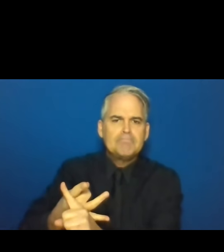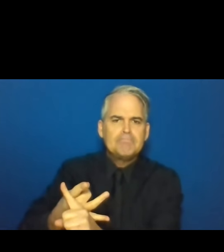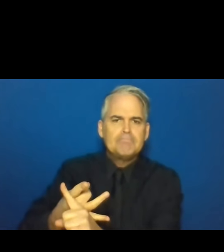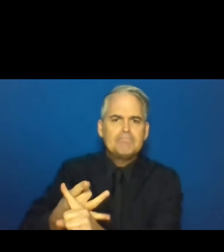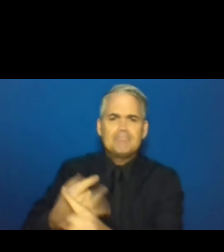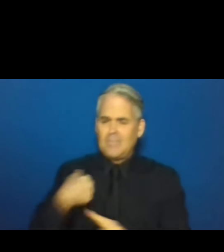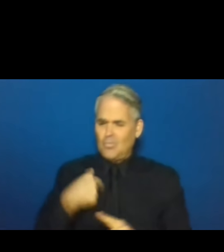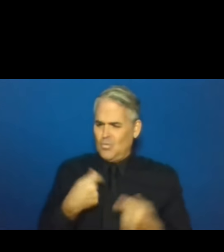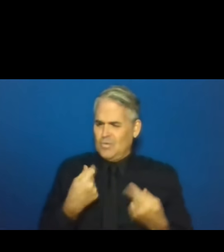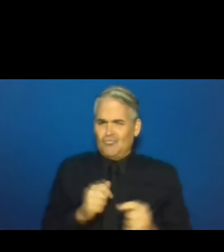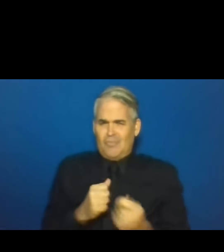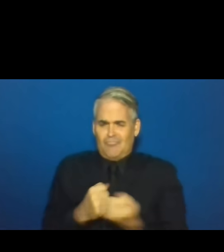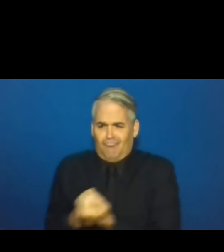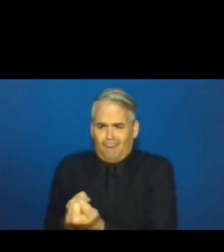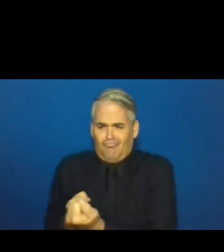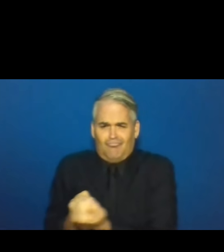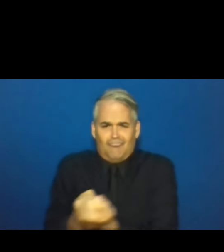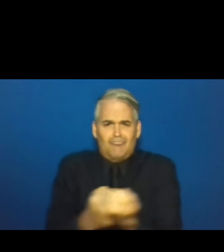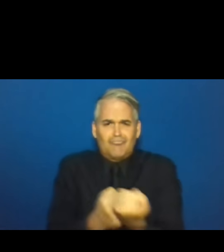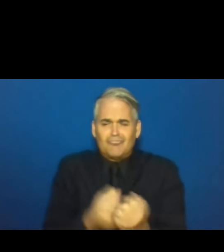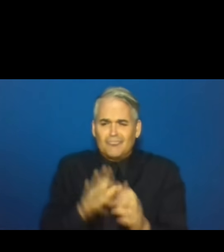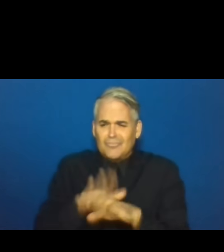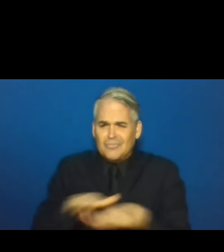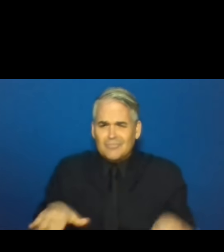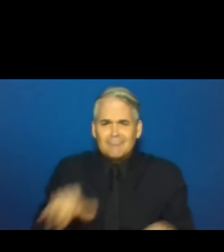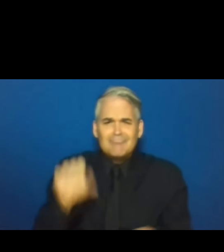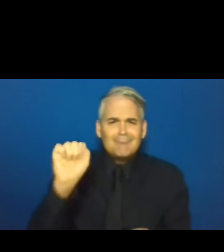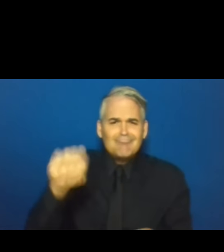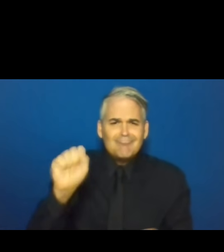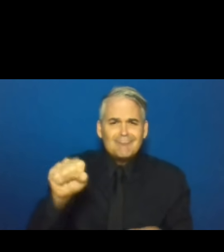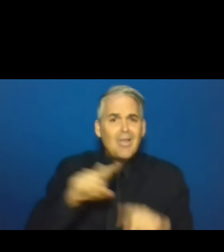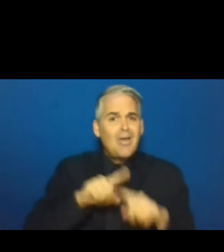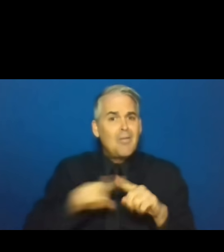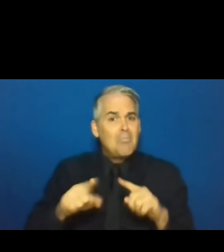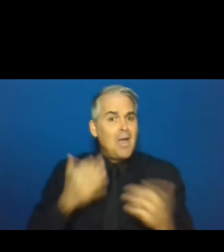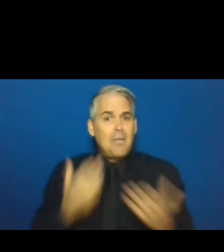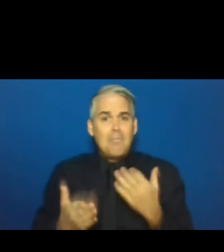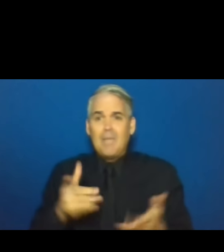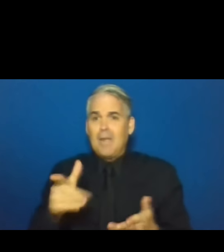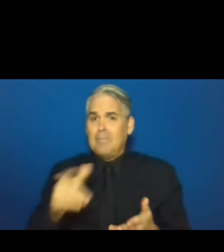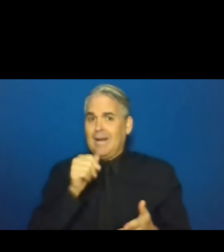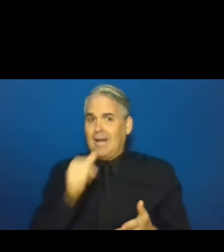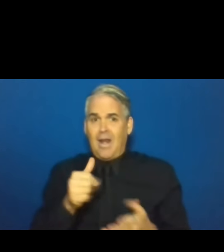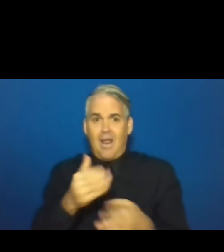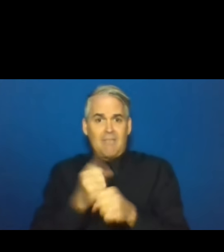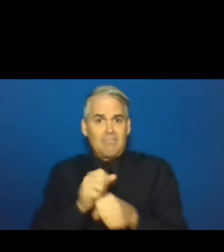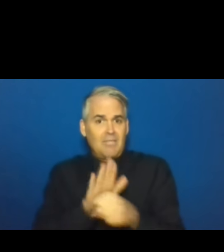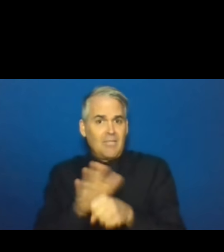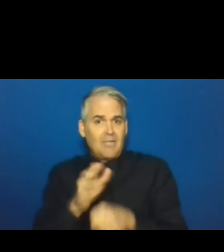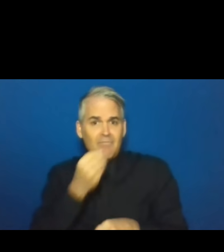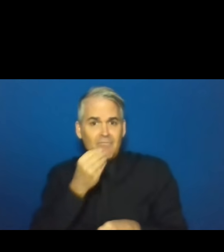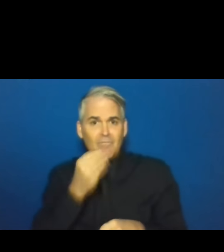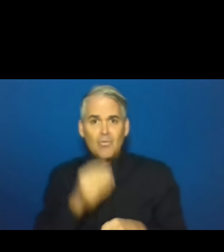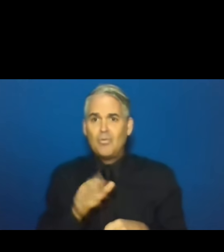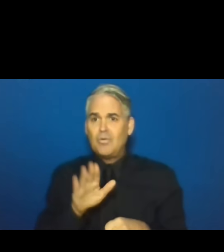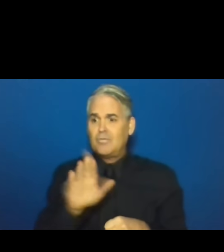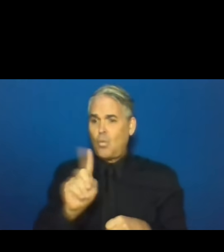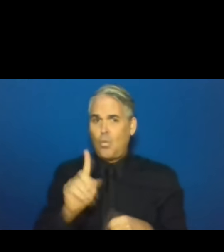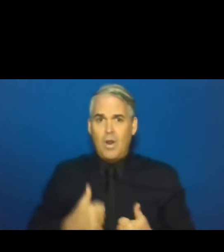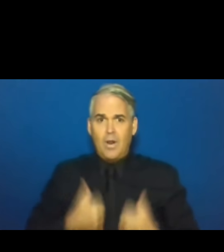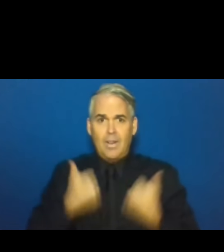community support for some children, that could mean that they have not had access to reliable food, to safe shelter, or to